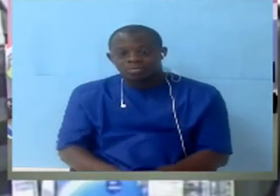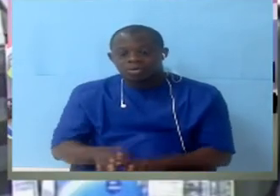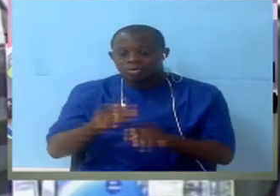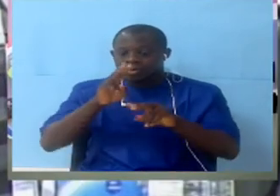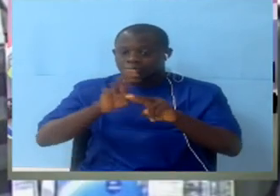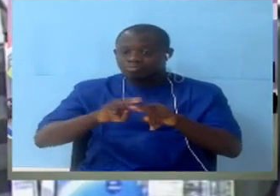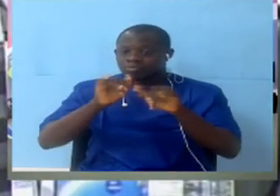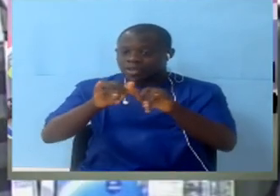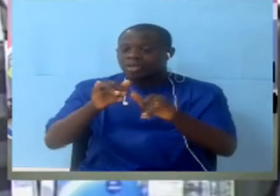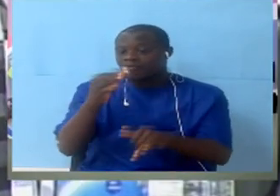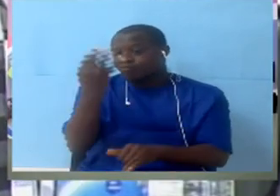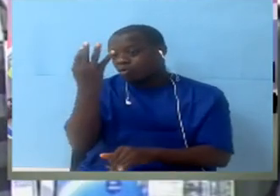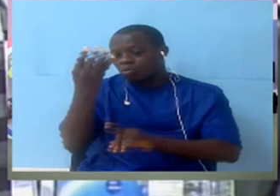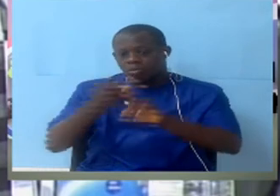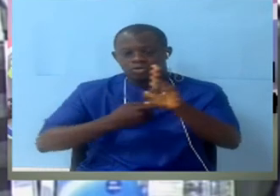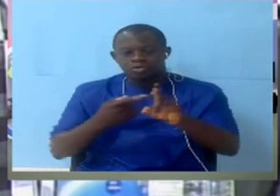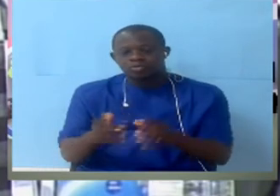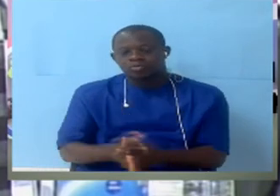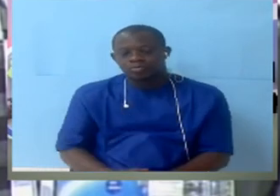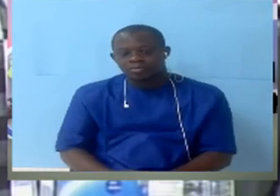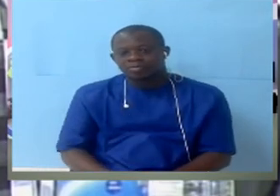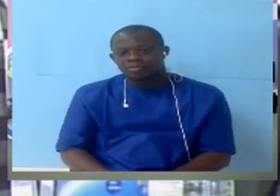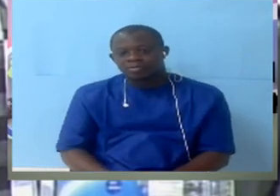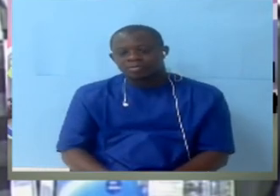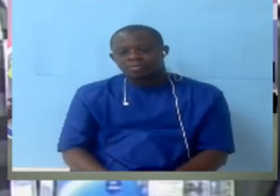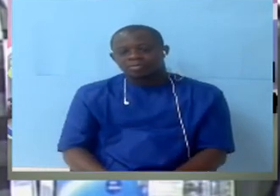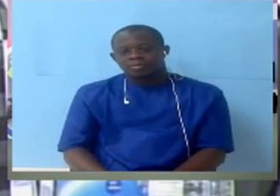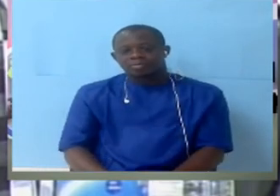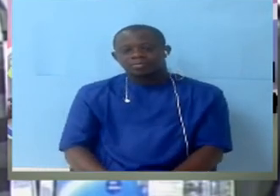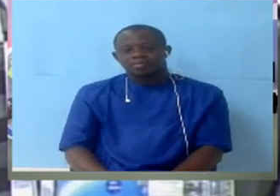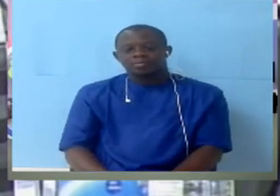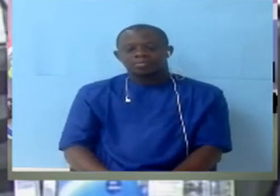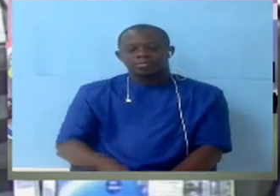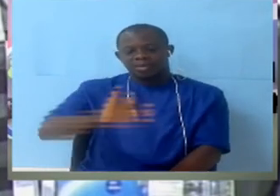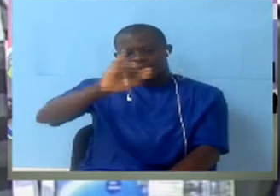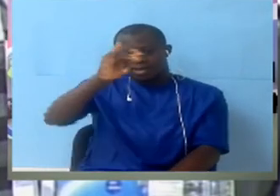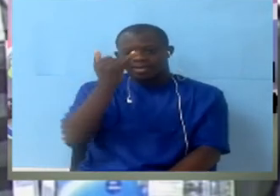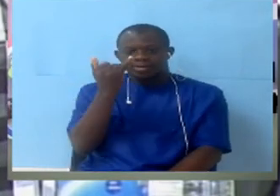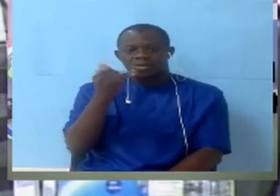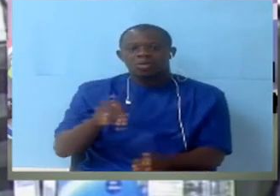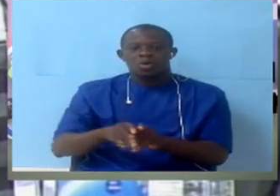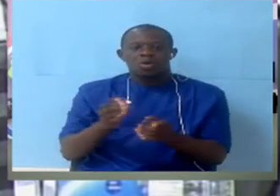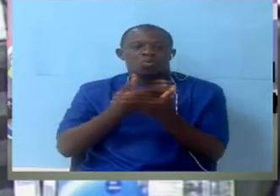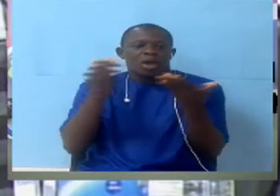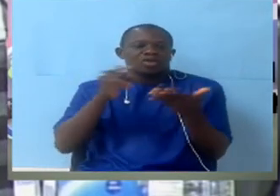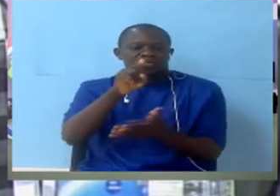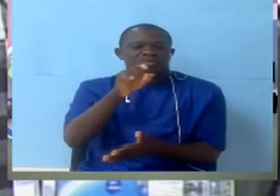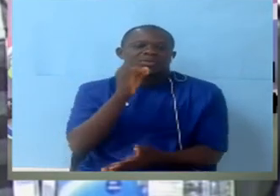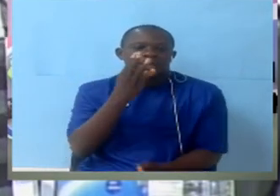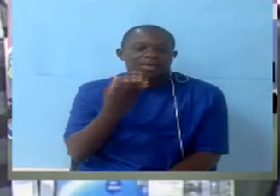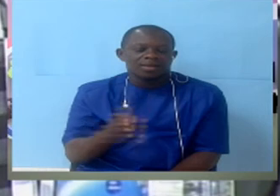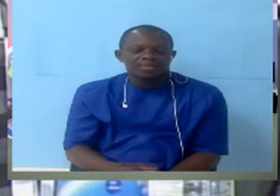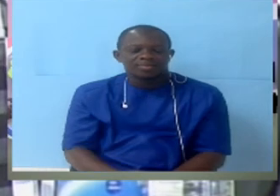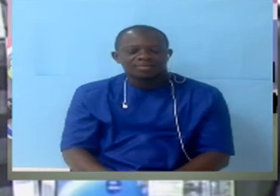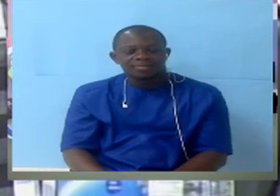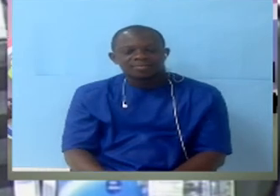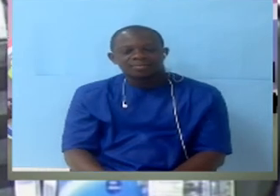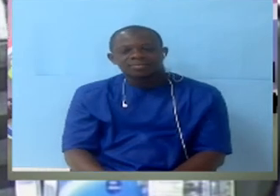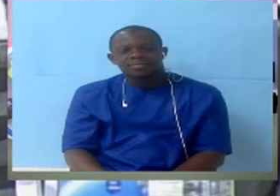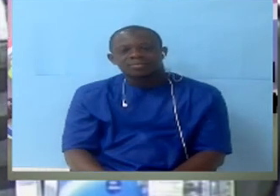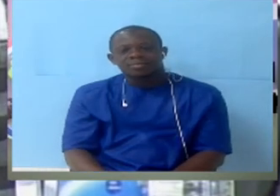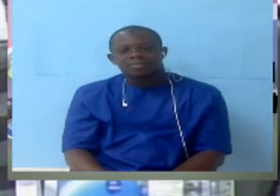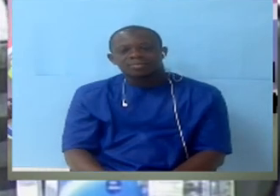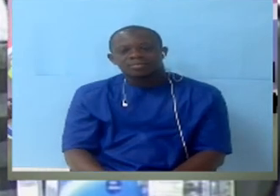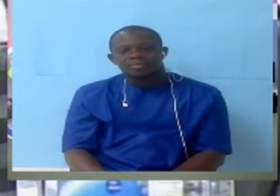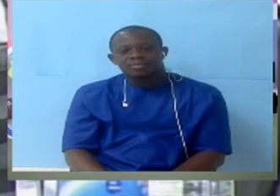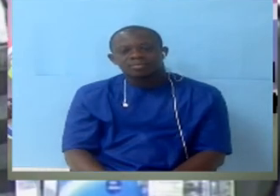spent 4 months there. Be mol gono menyo harji bakaton sotaji. Ha. Yes. Why do you say that? Mene hasabu yovo. Because NIA insulted fa